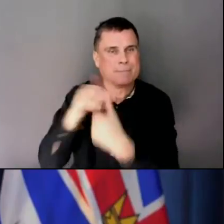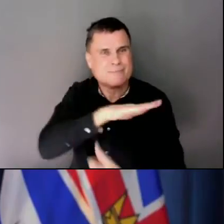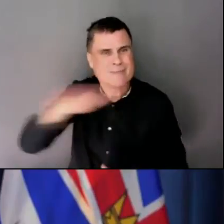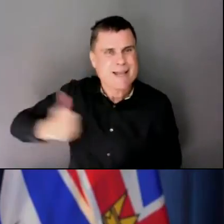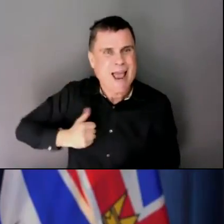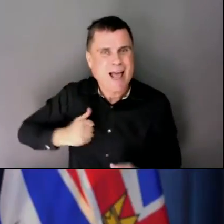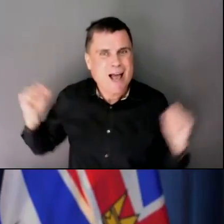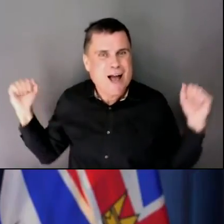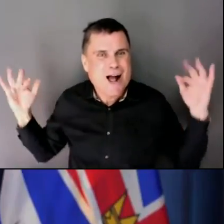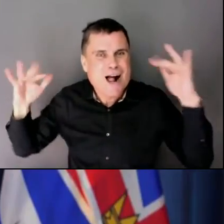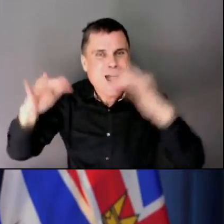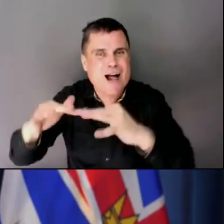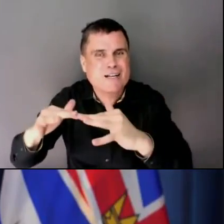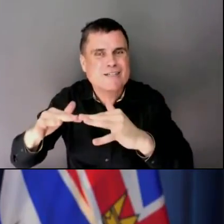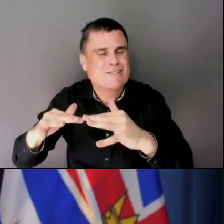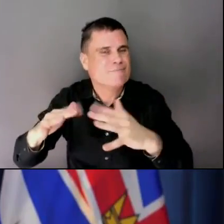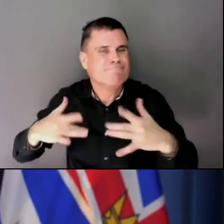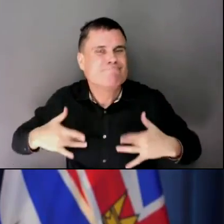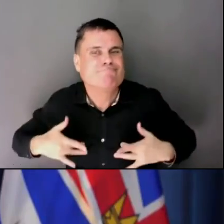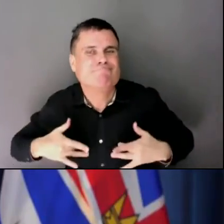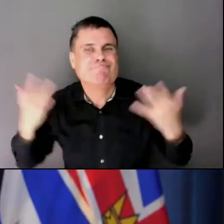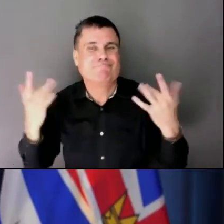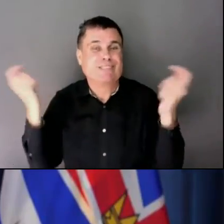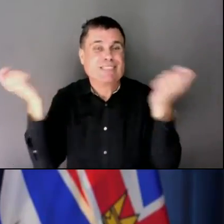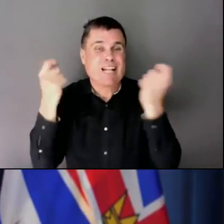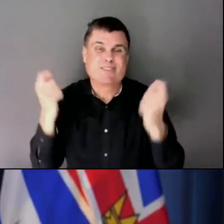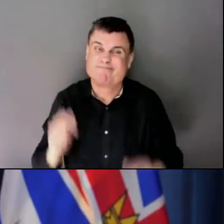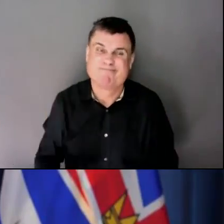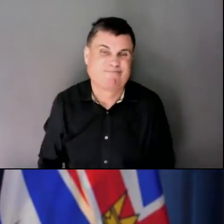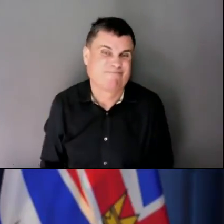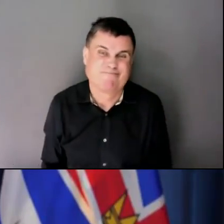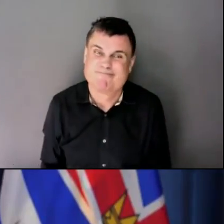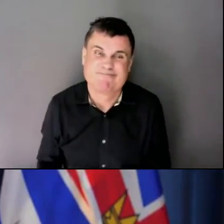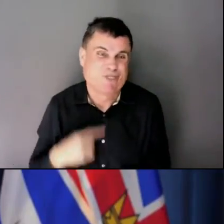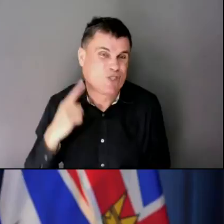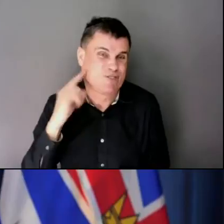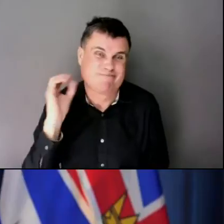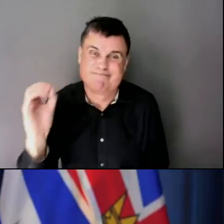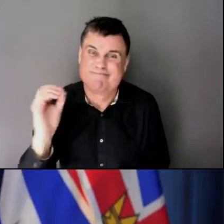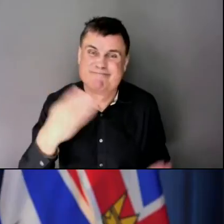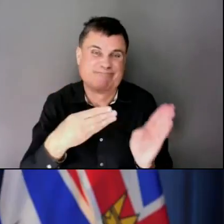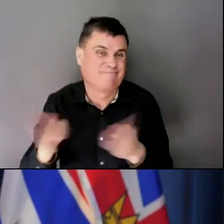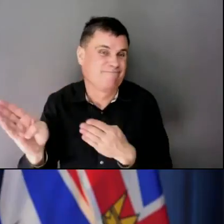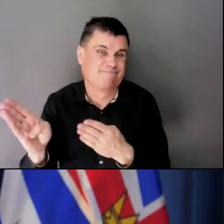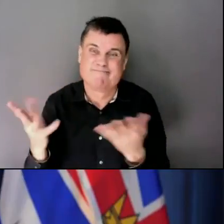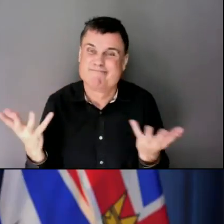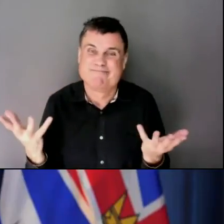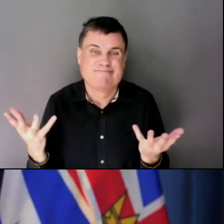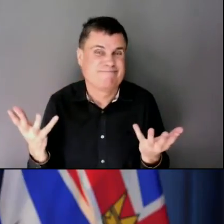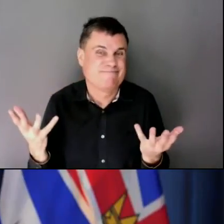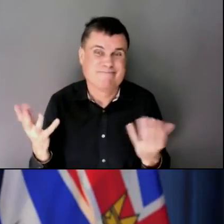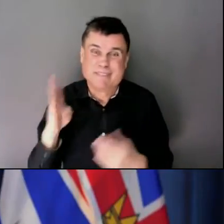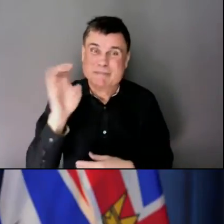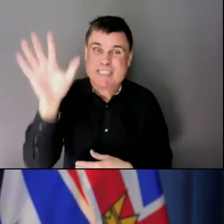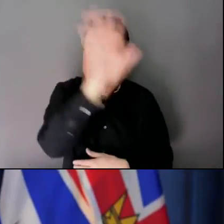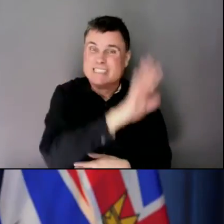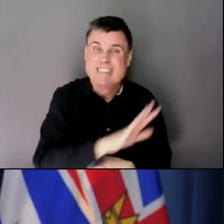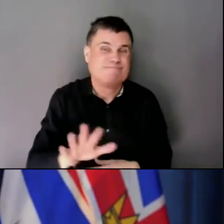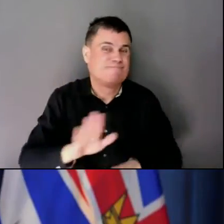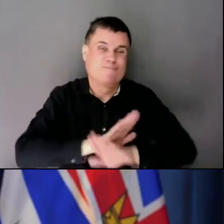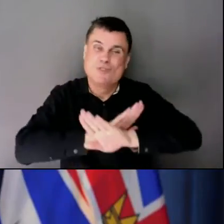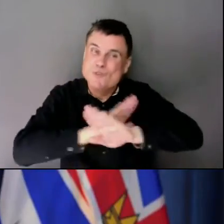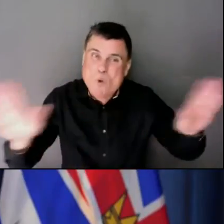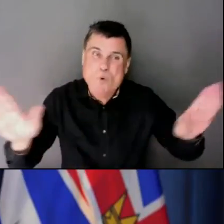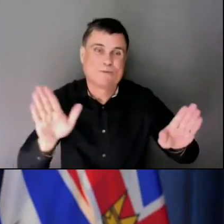like to celebrate. But we're not making plans right now, and British Columbians shouldn't make plans right now. We should focus on staying safe,